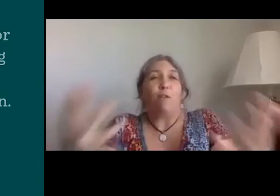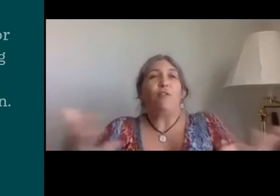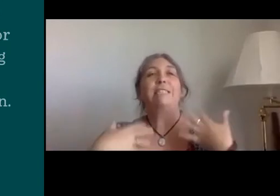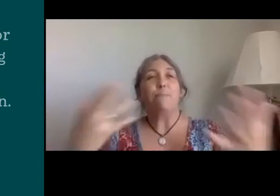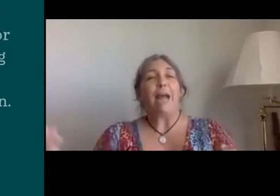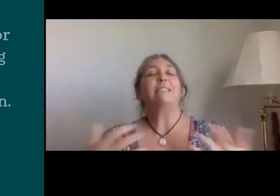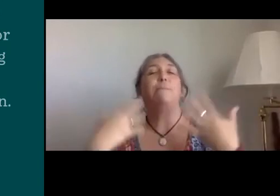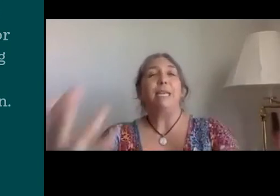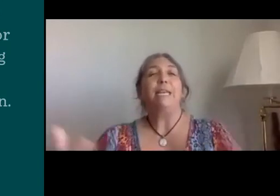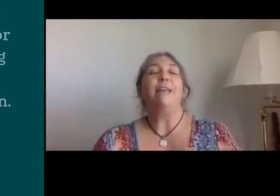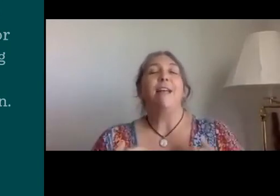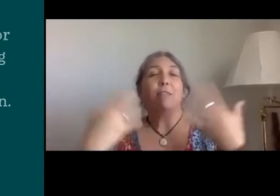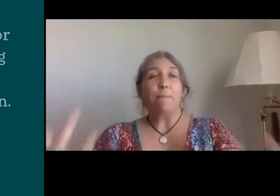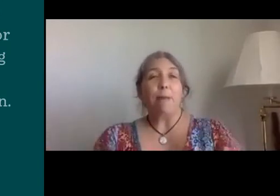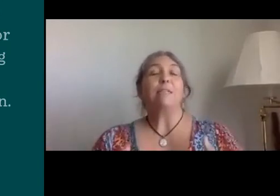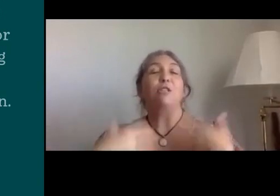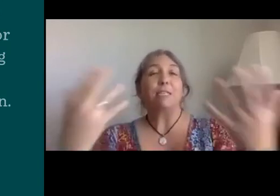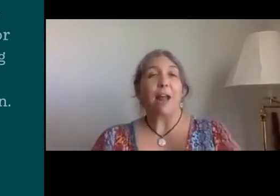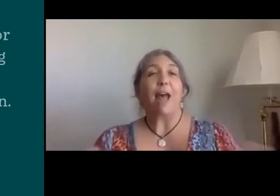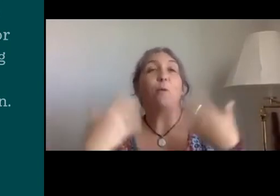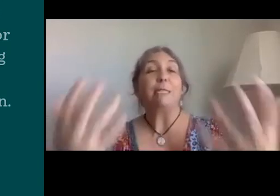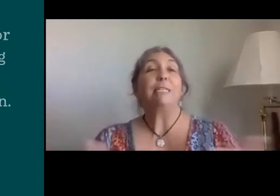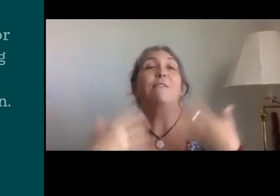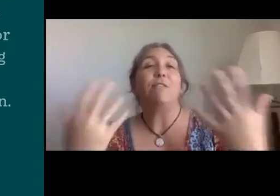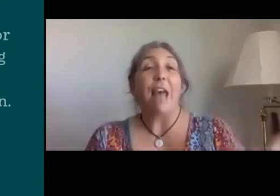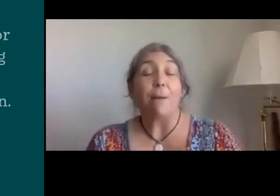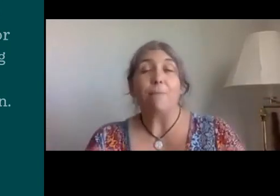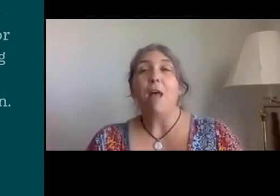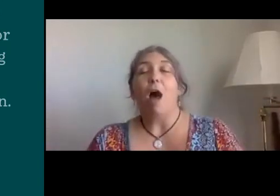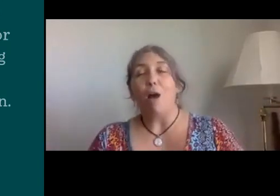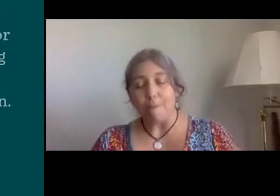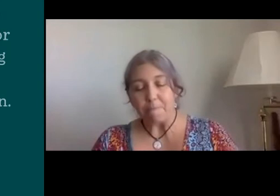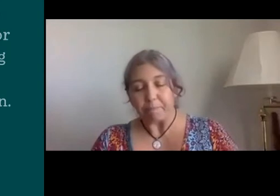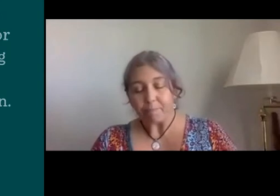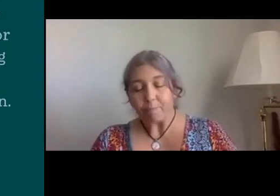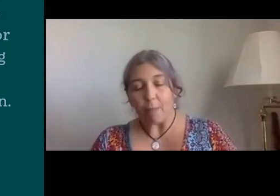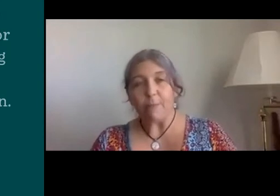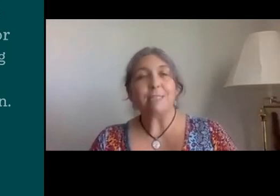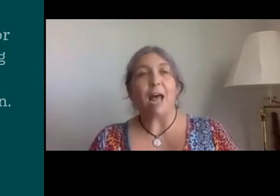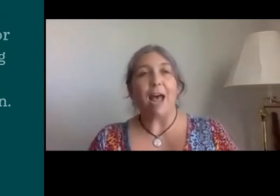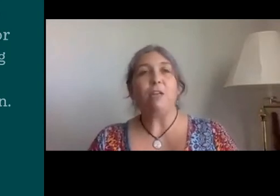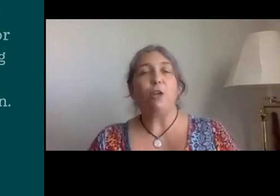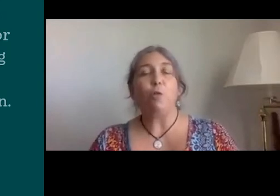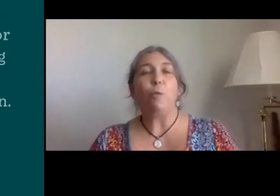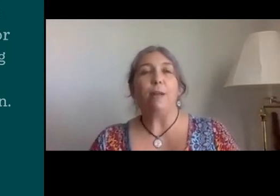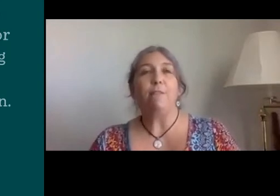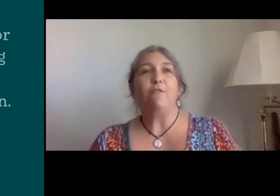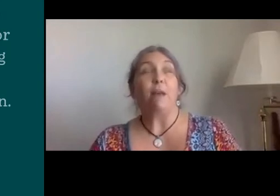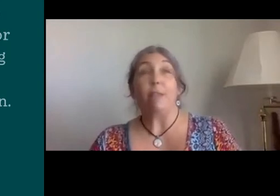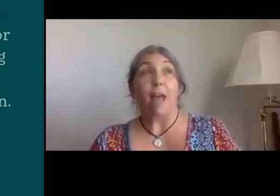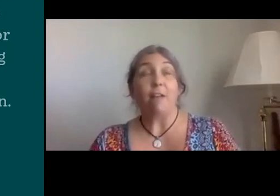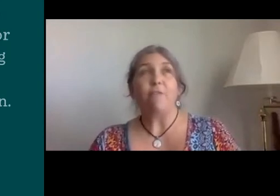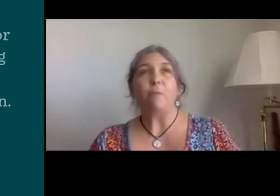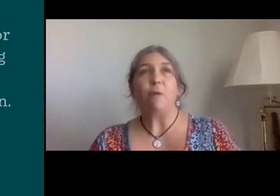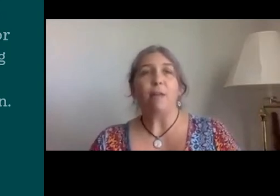were reflecting back to me the messages that I always give them. Because I knew in